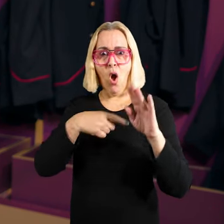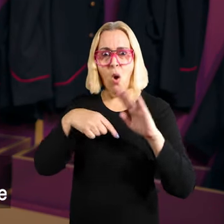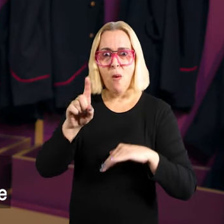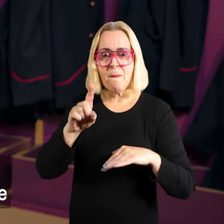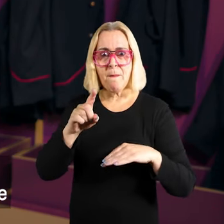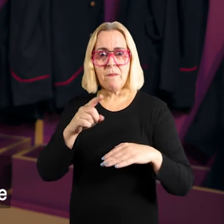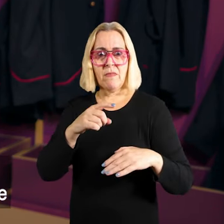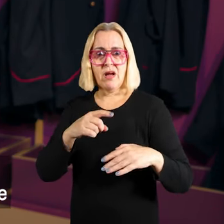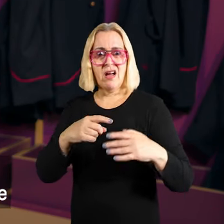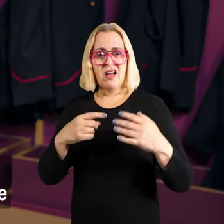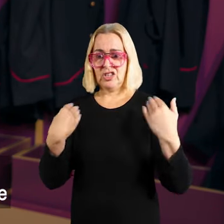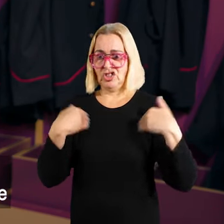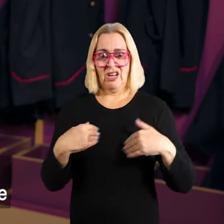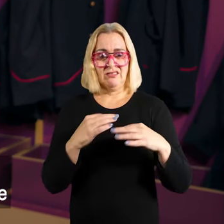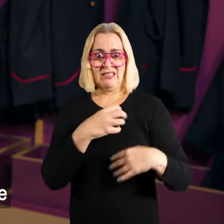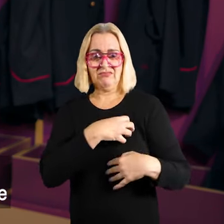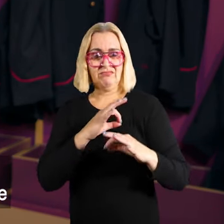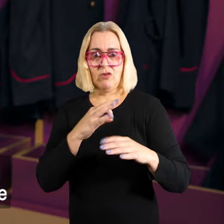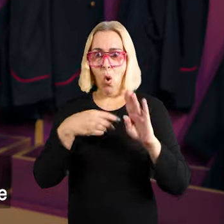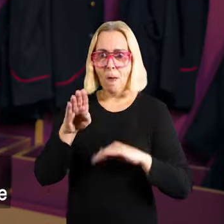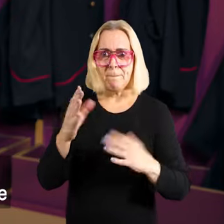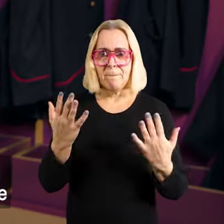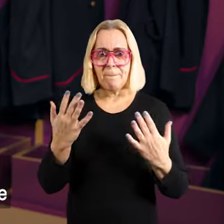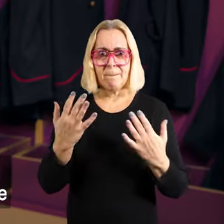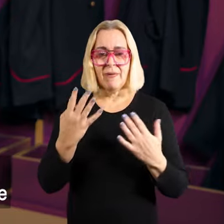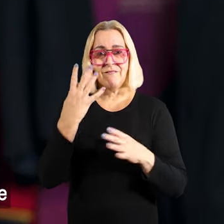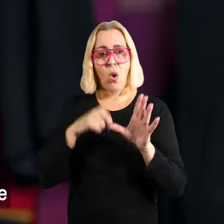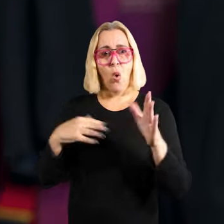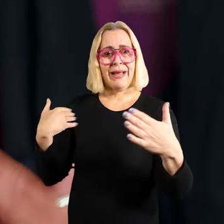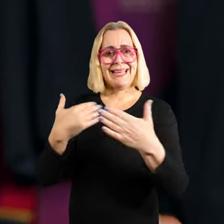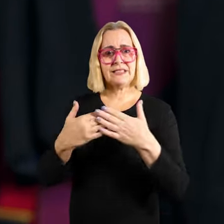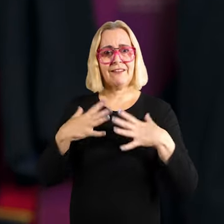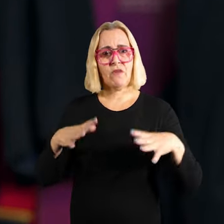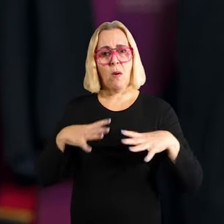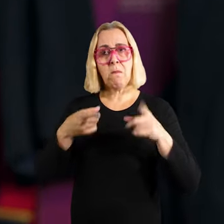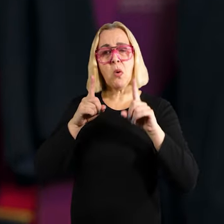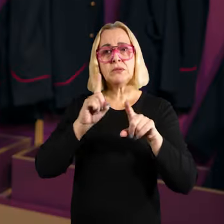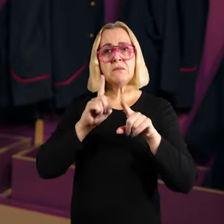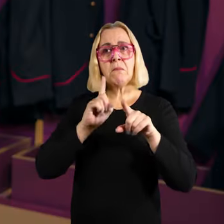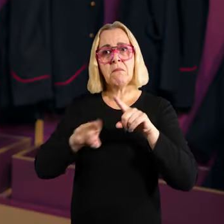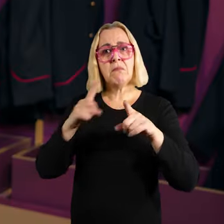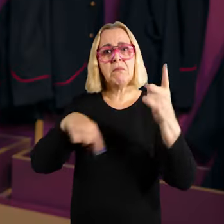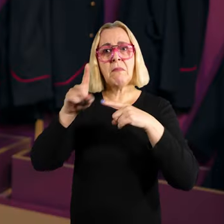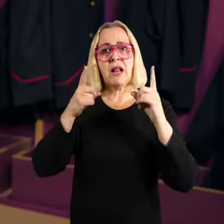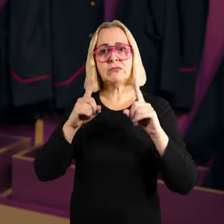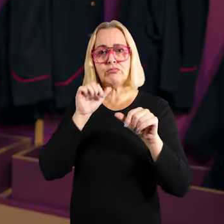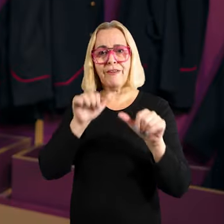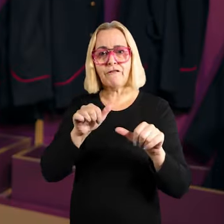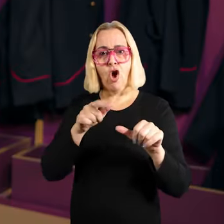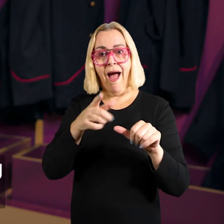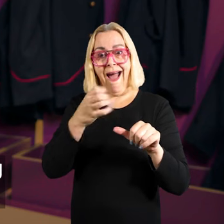home. If you didn't have your name badge on your shirt or your jacket, you were sent home. Within the last 3 years, because of their